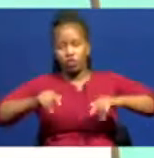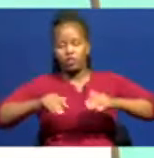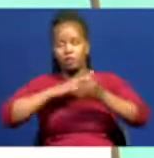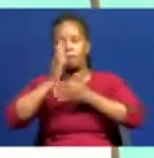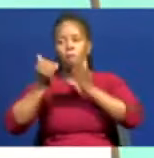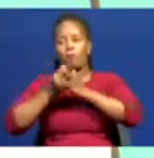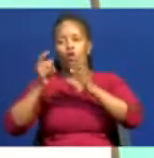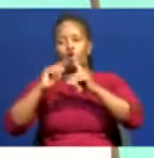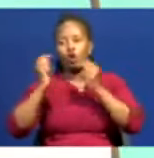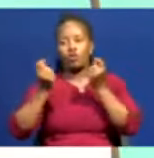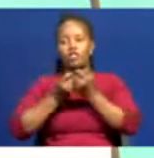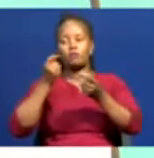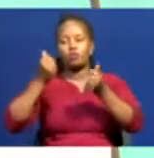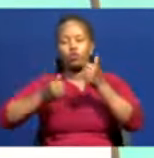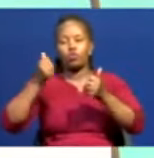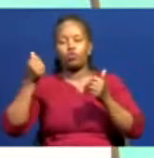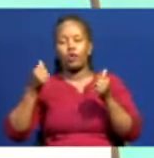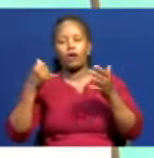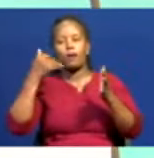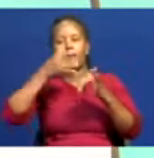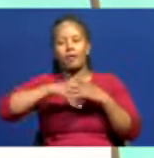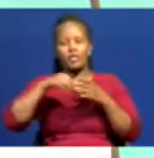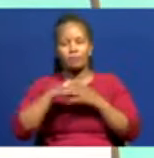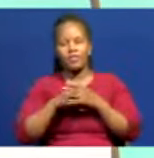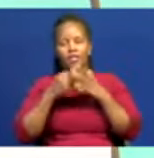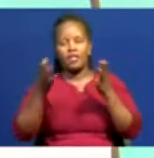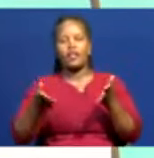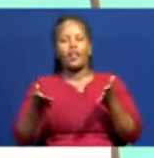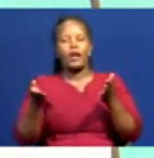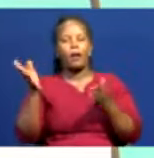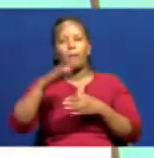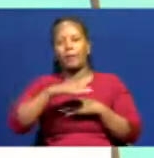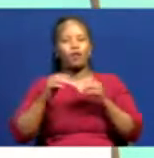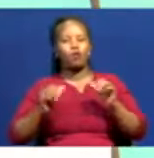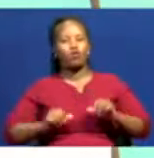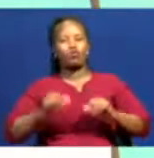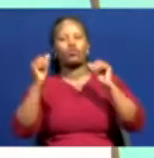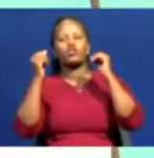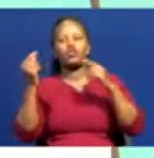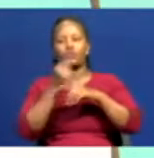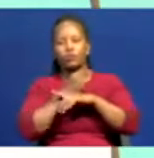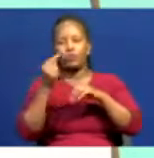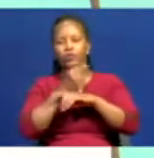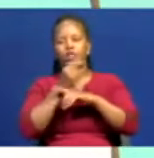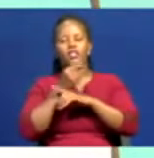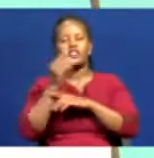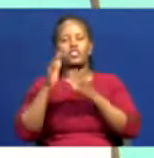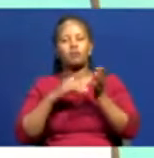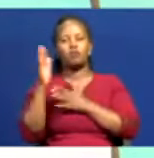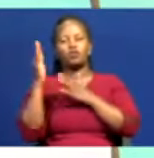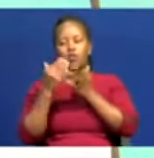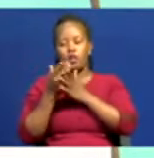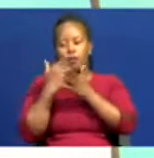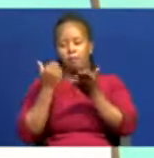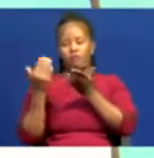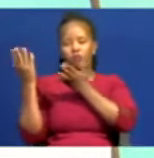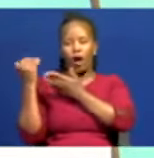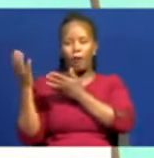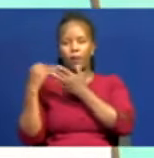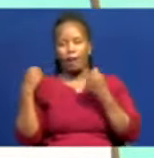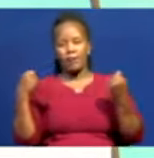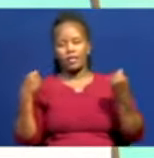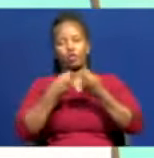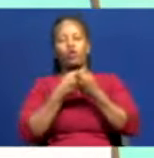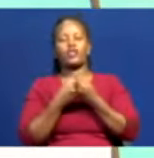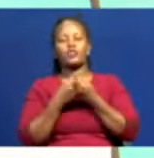part in today's championship will now go back to the camp to intensify their training ahead of the upcoming championship. Reporting for Prime Edition